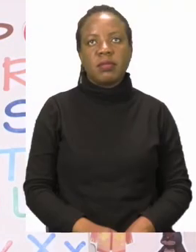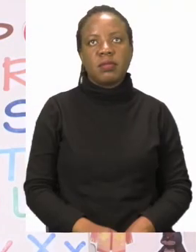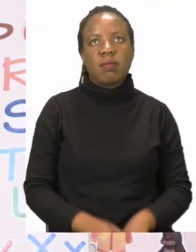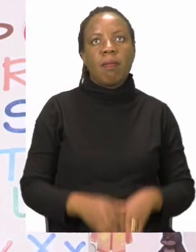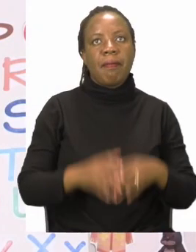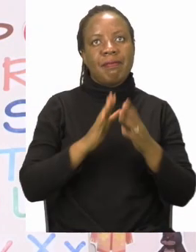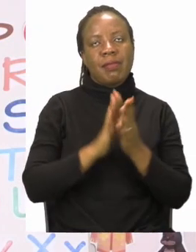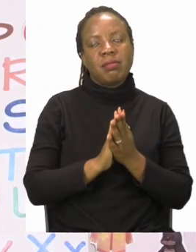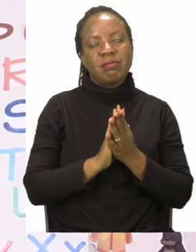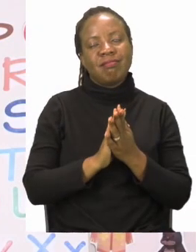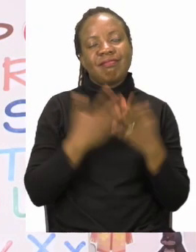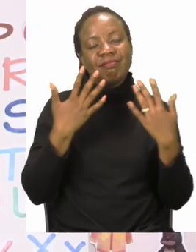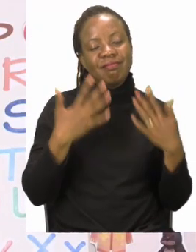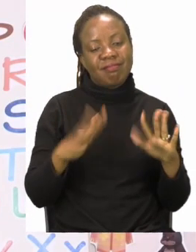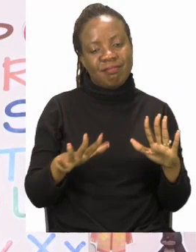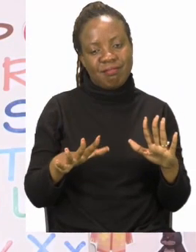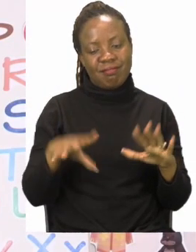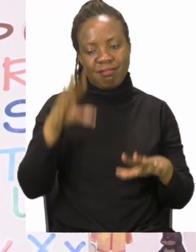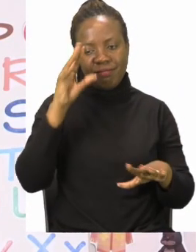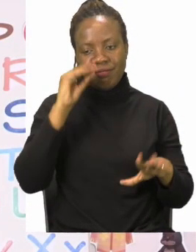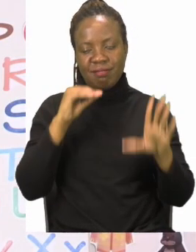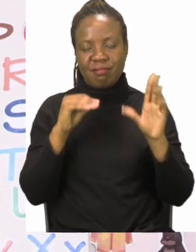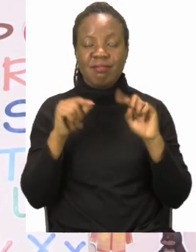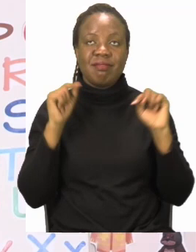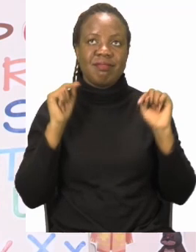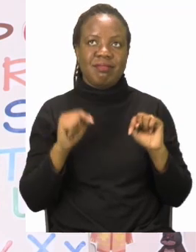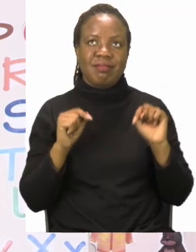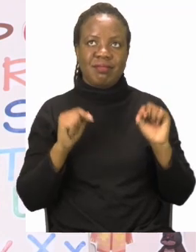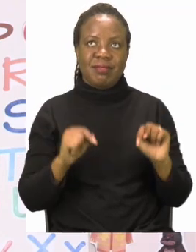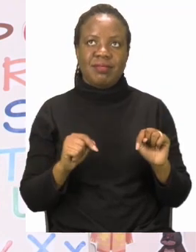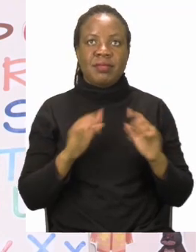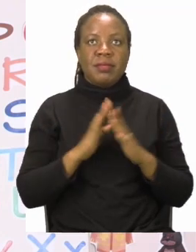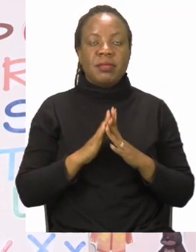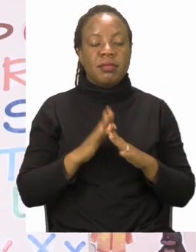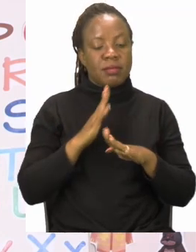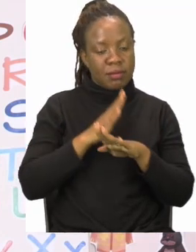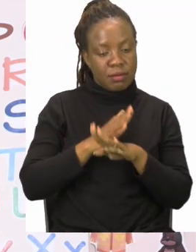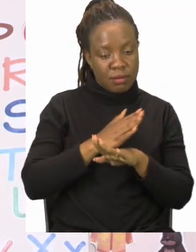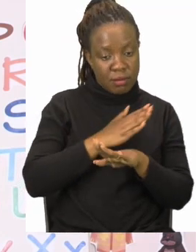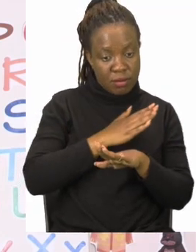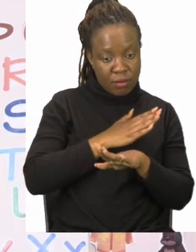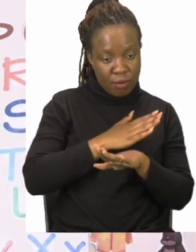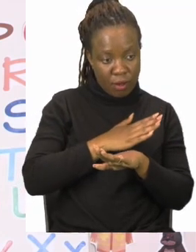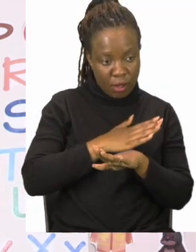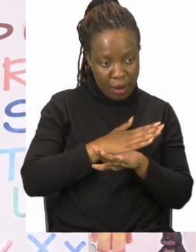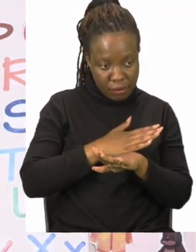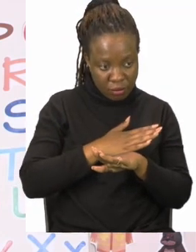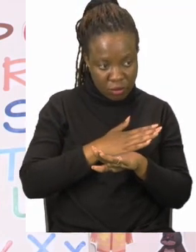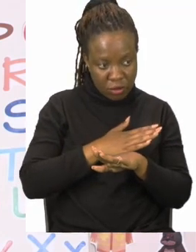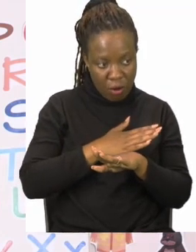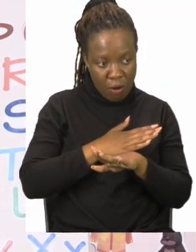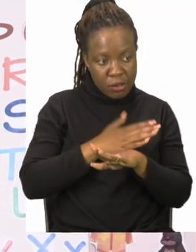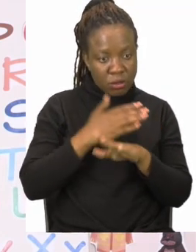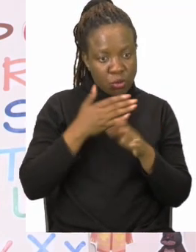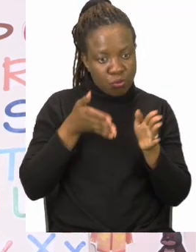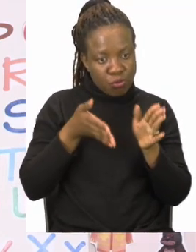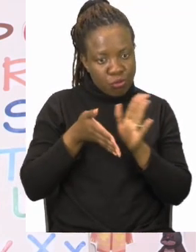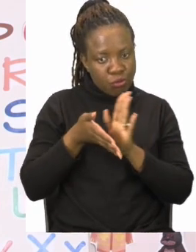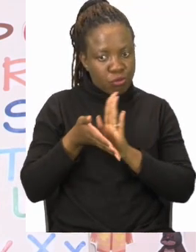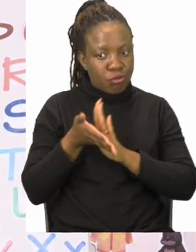We have come to the end of today's lesson. Now, before we go, boys and girls, you have to remember